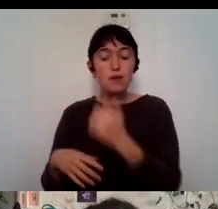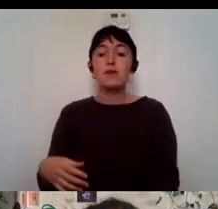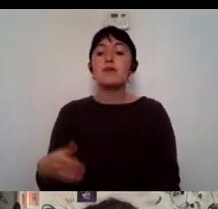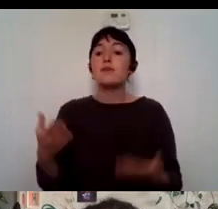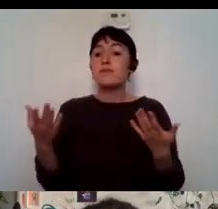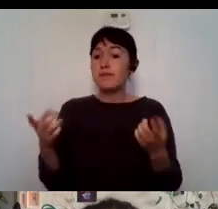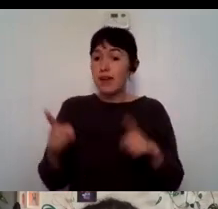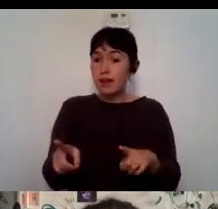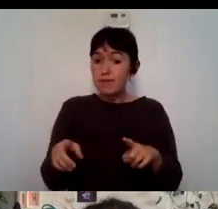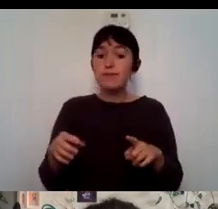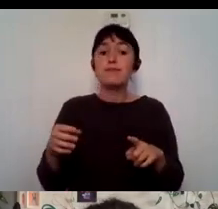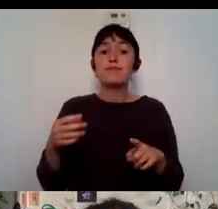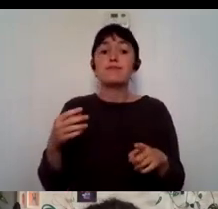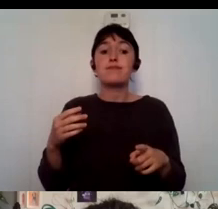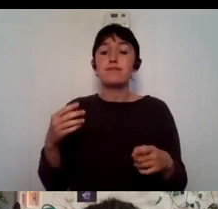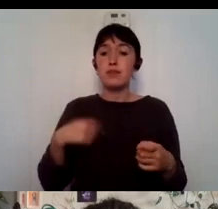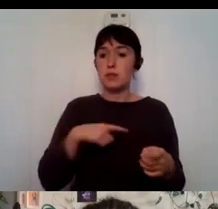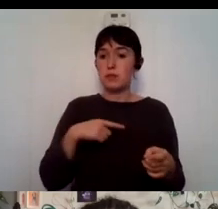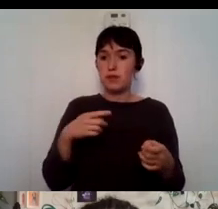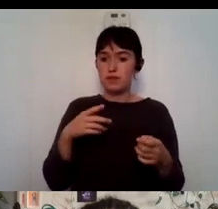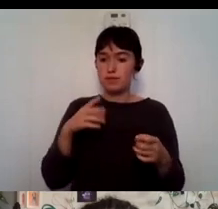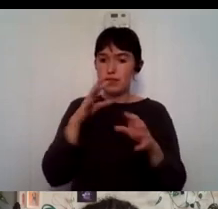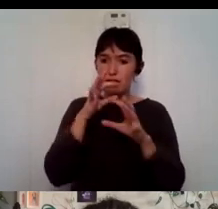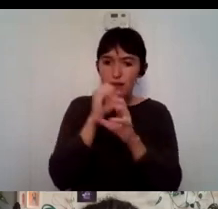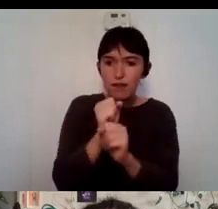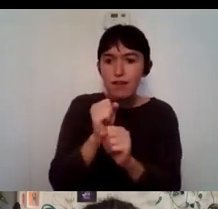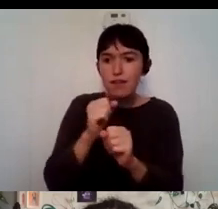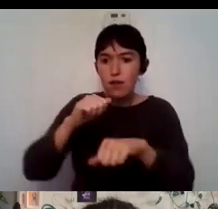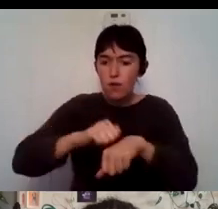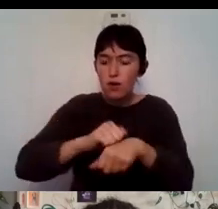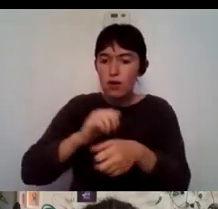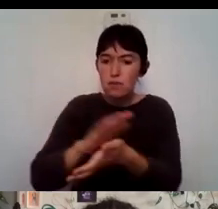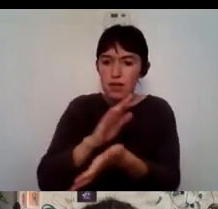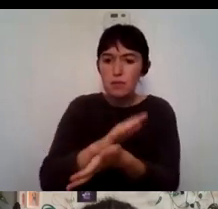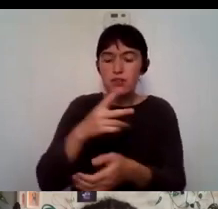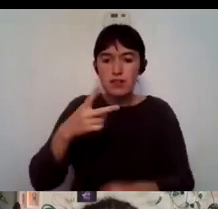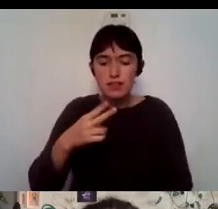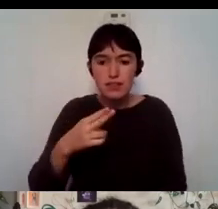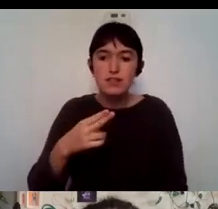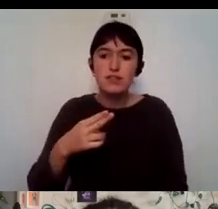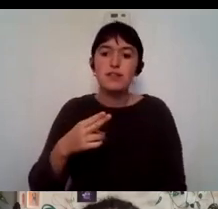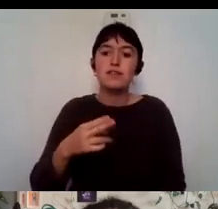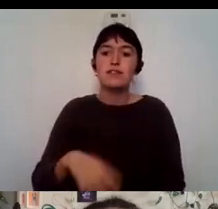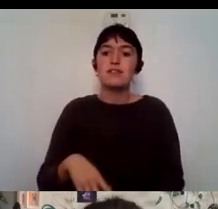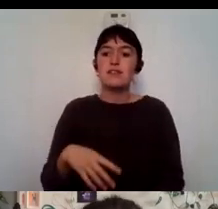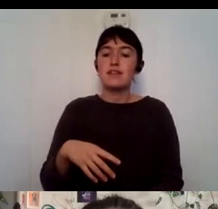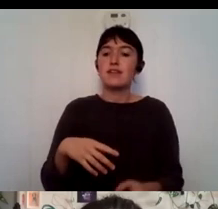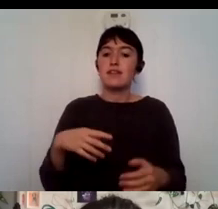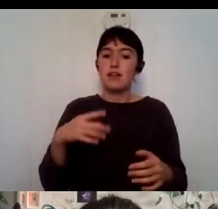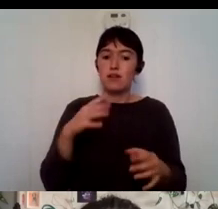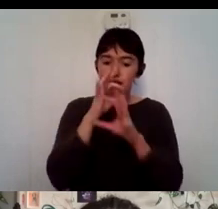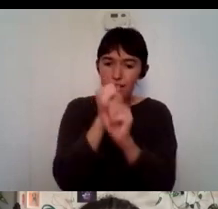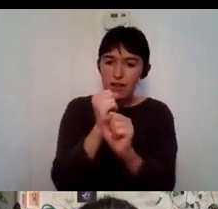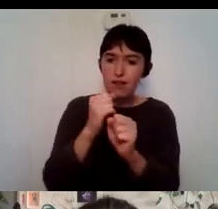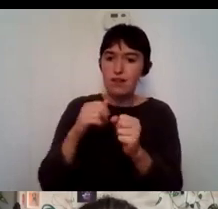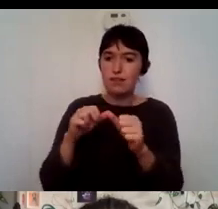doing research on it. And then we ended up actually writing it, that those students actually, we got a published paper. They were